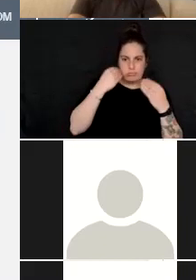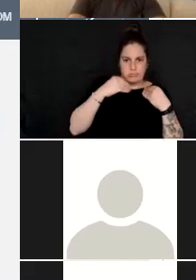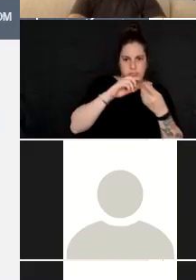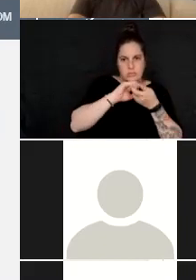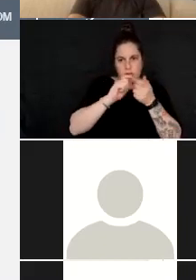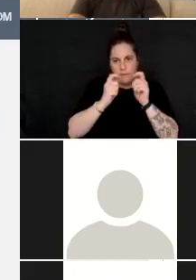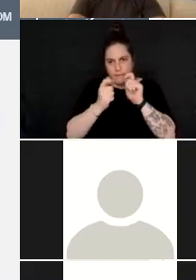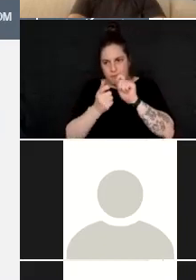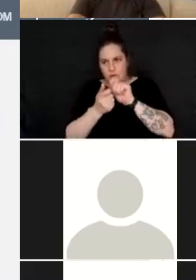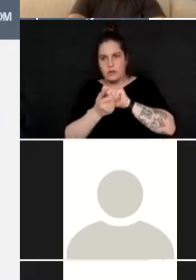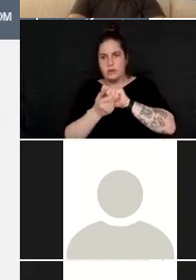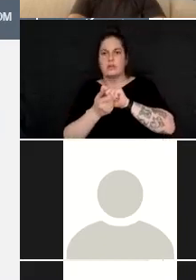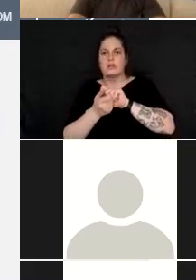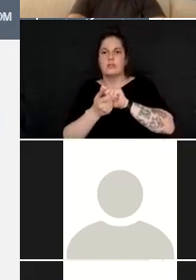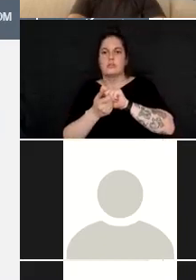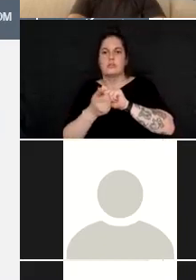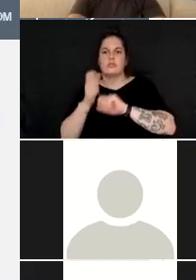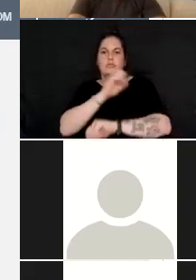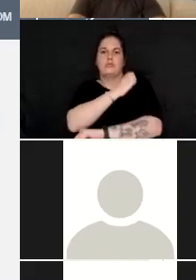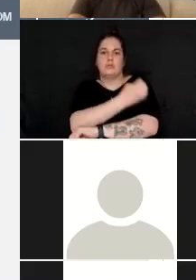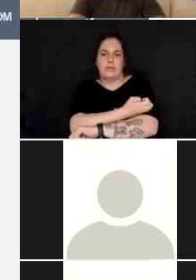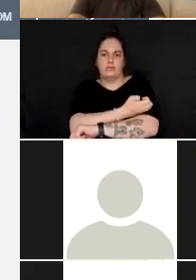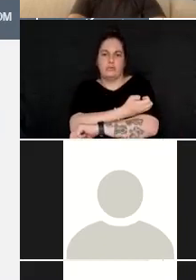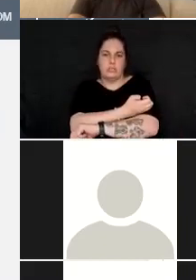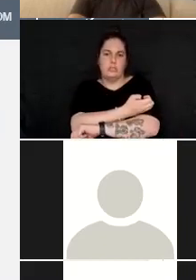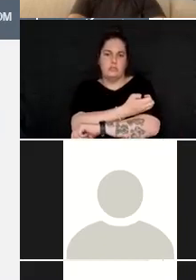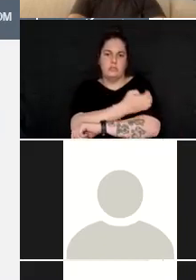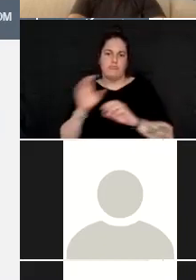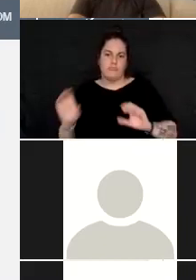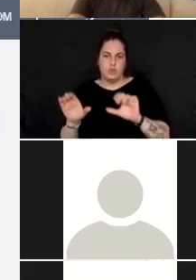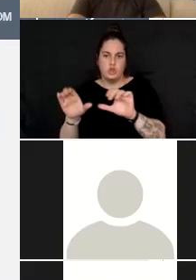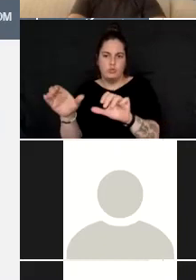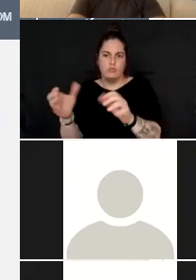food energy into,